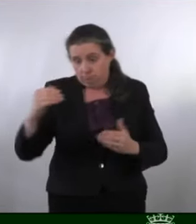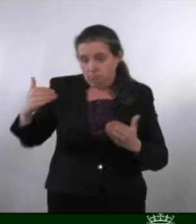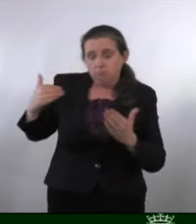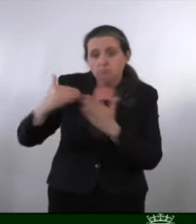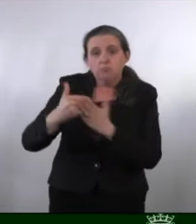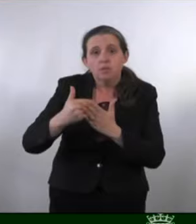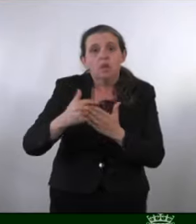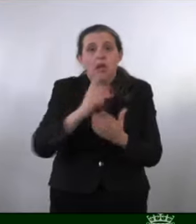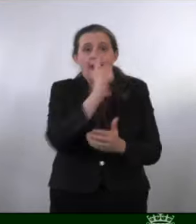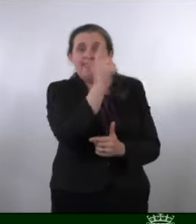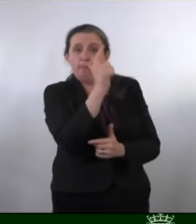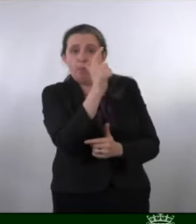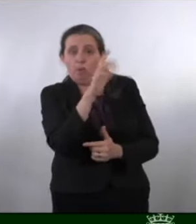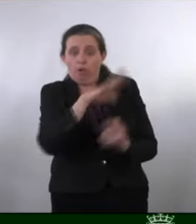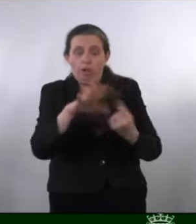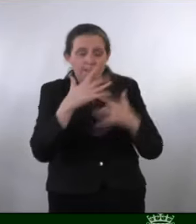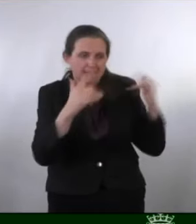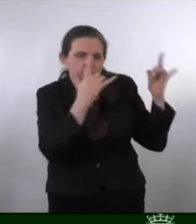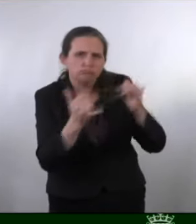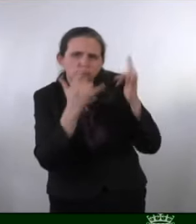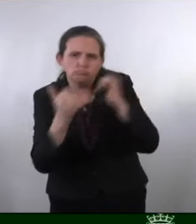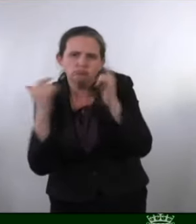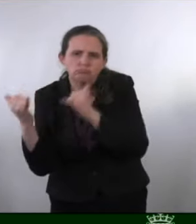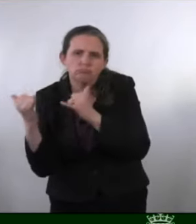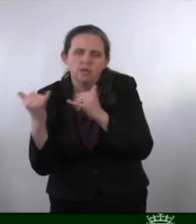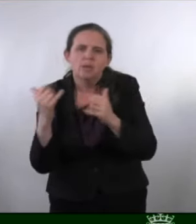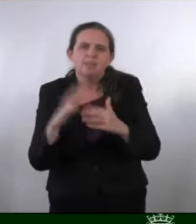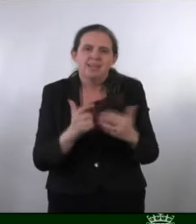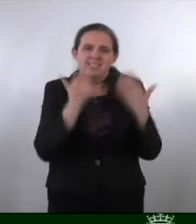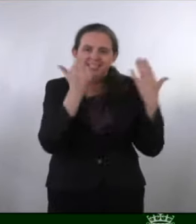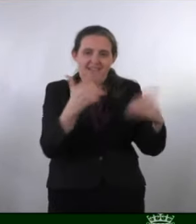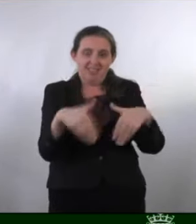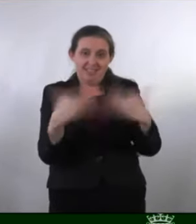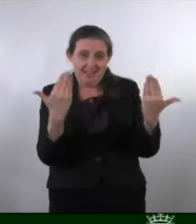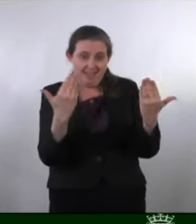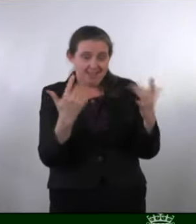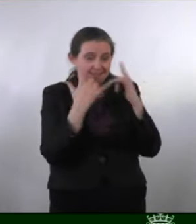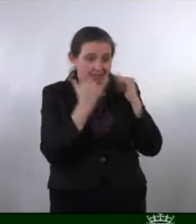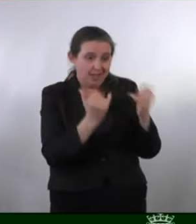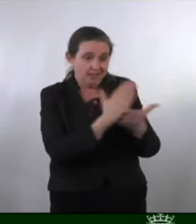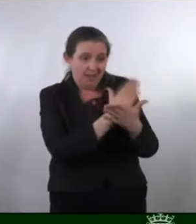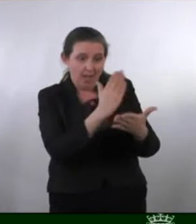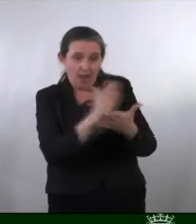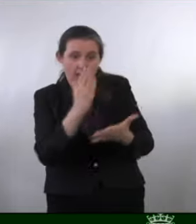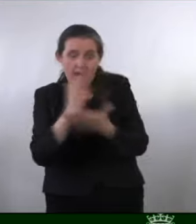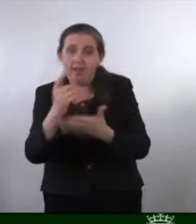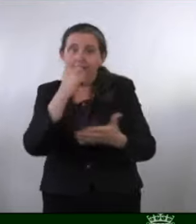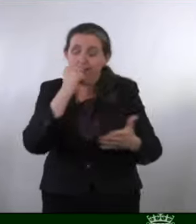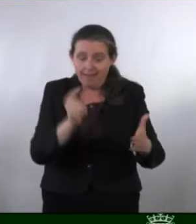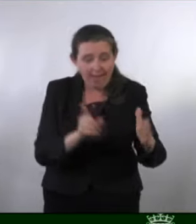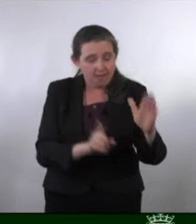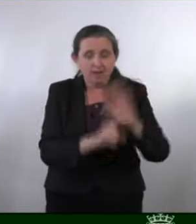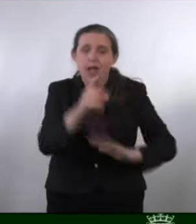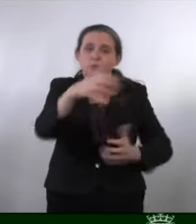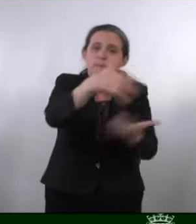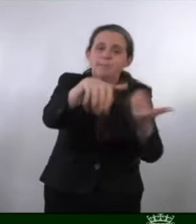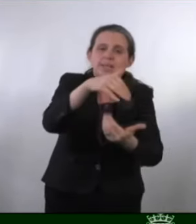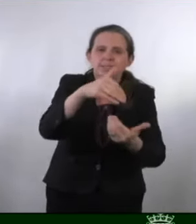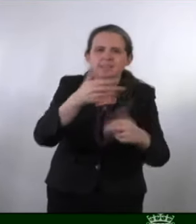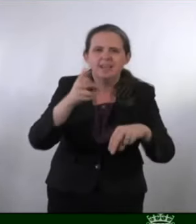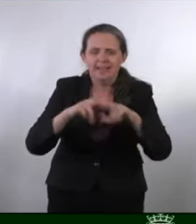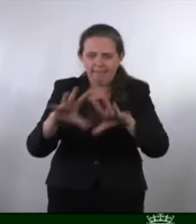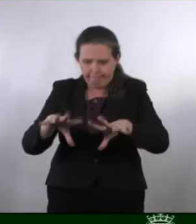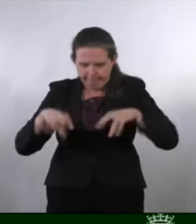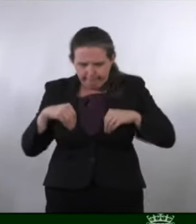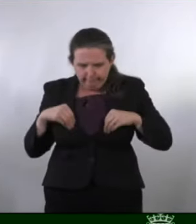will only need to isolate if they themselves test positive. If successful, this approach will be